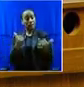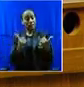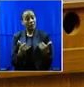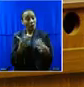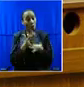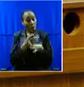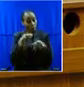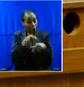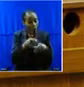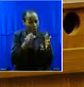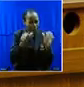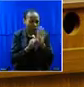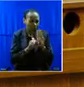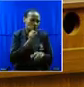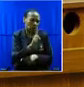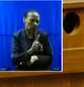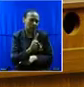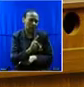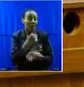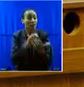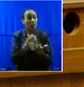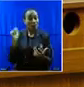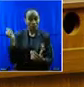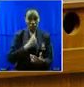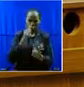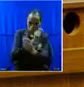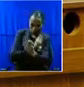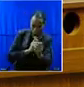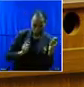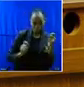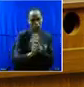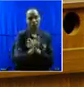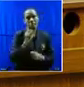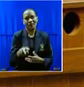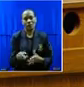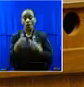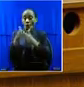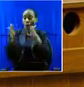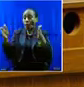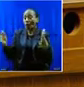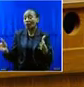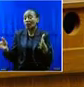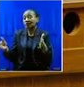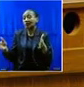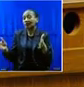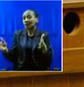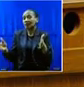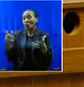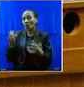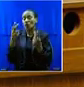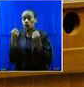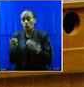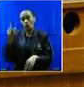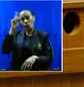work is the transformation of our economy, creating space for new black and